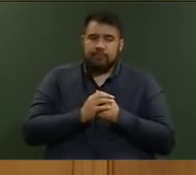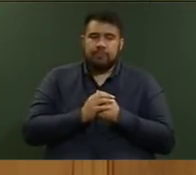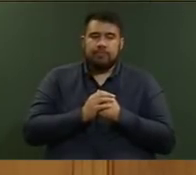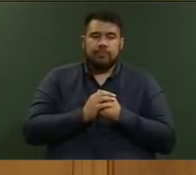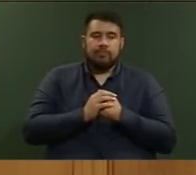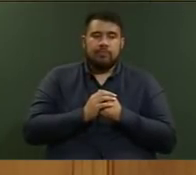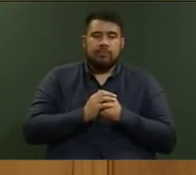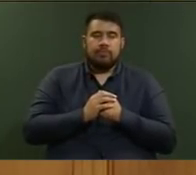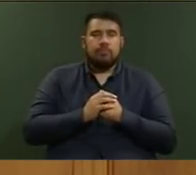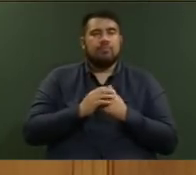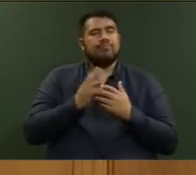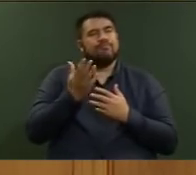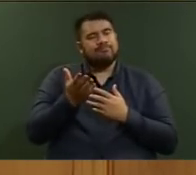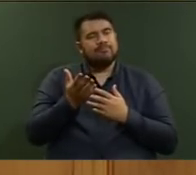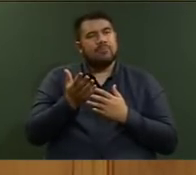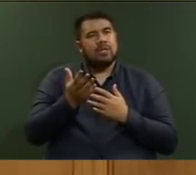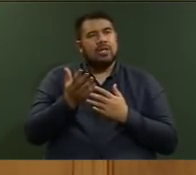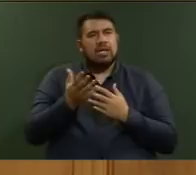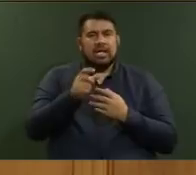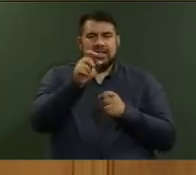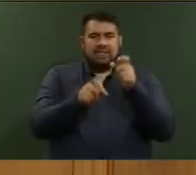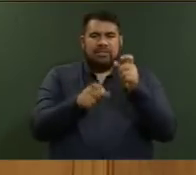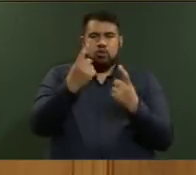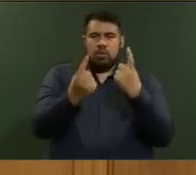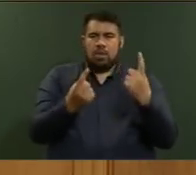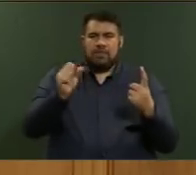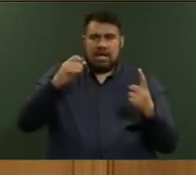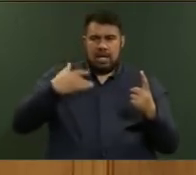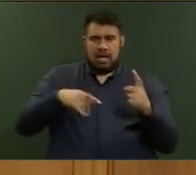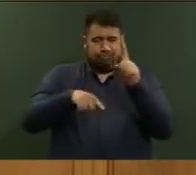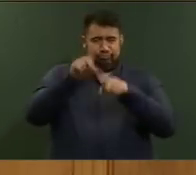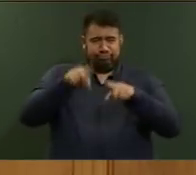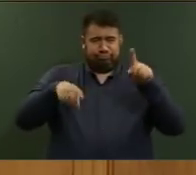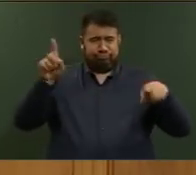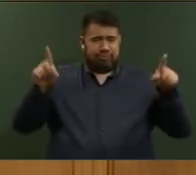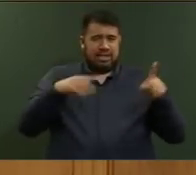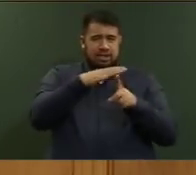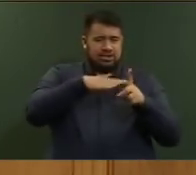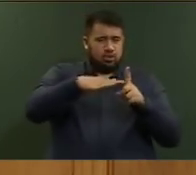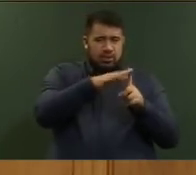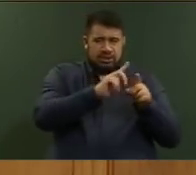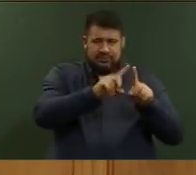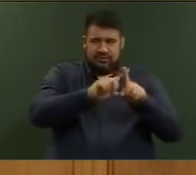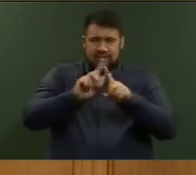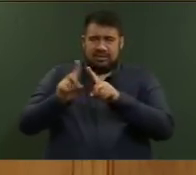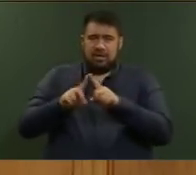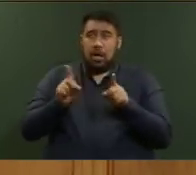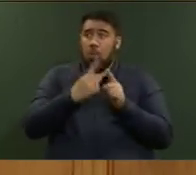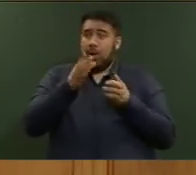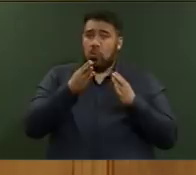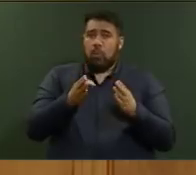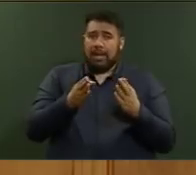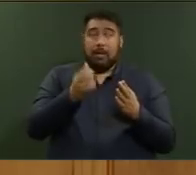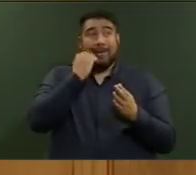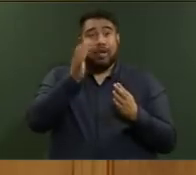of circumstances around different individuals. It's not just black and white. It's easy to make that